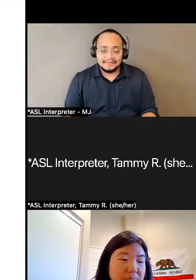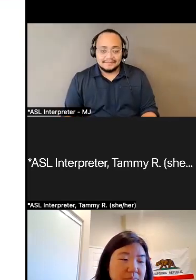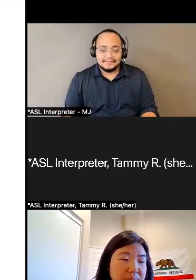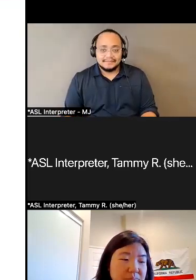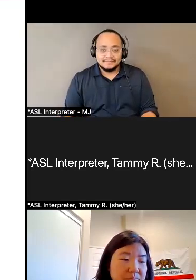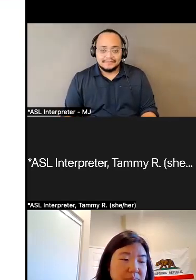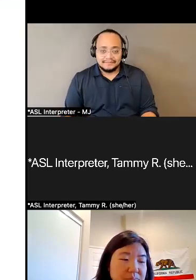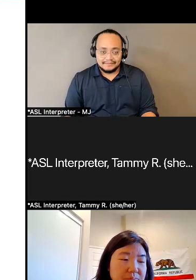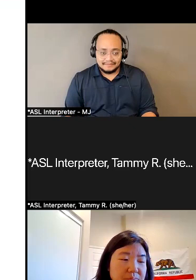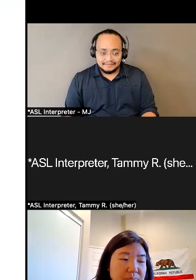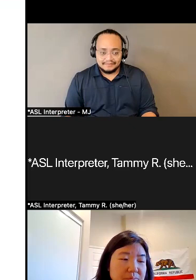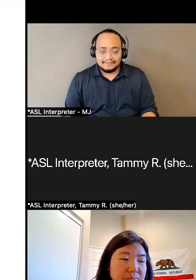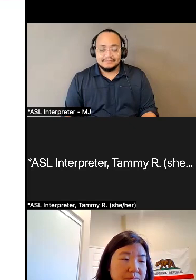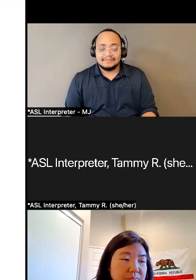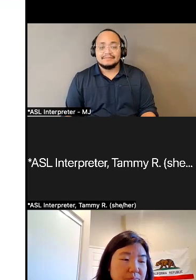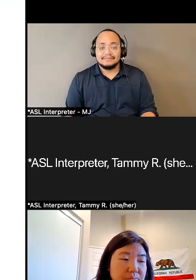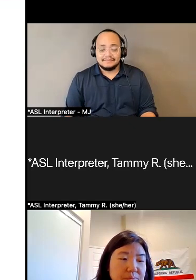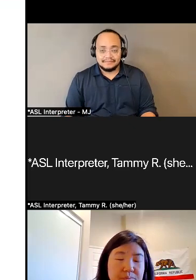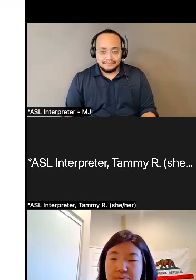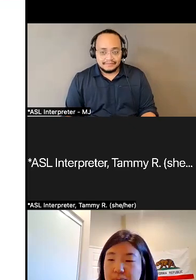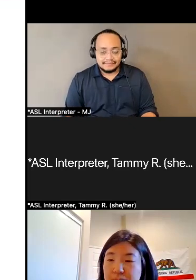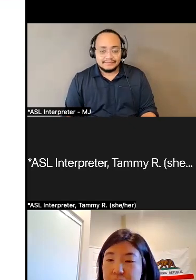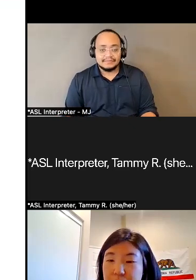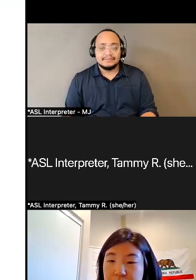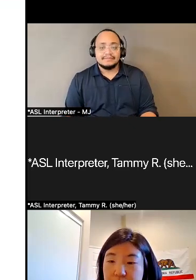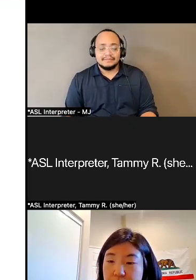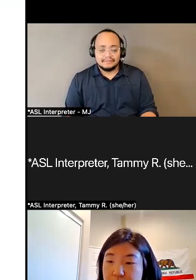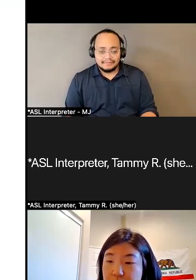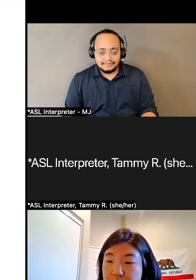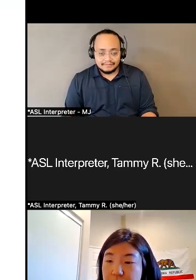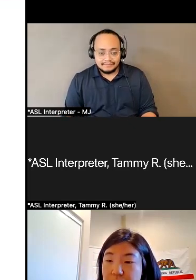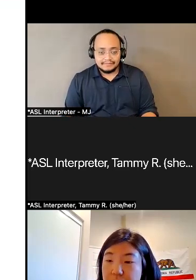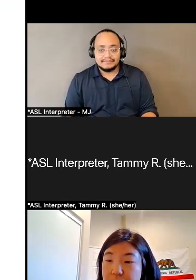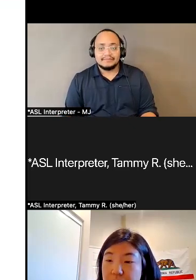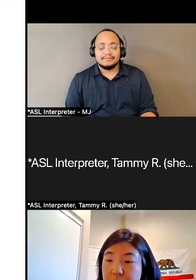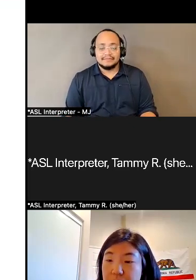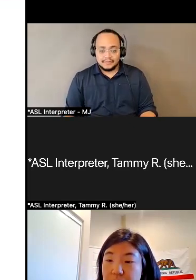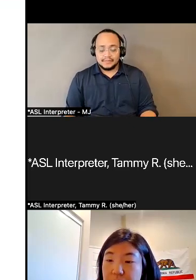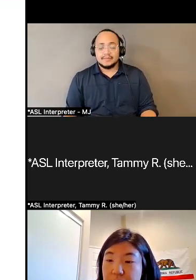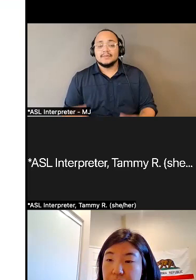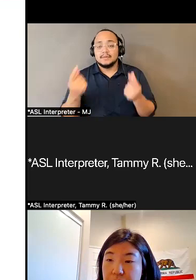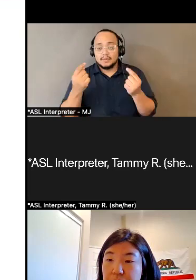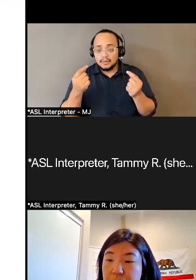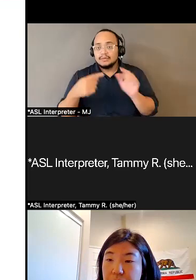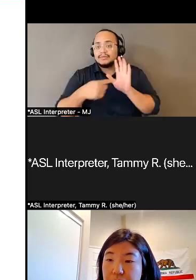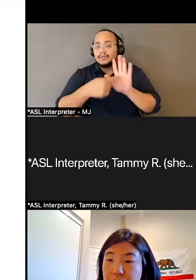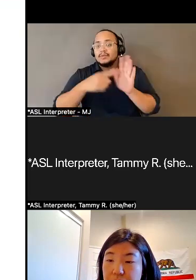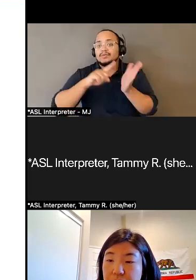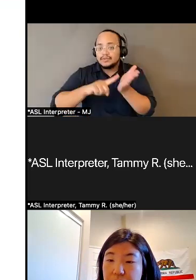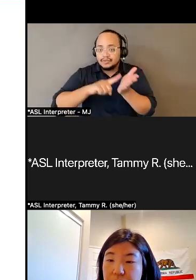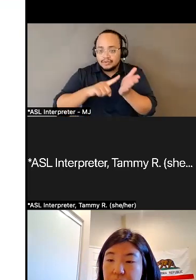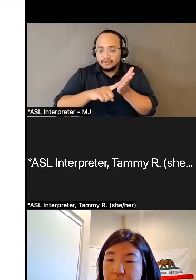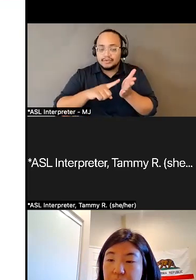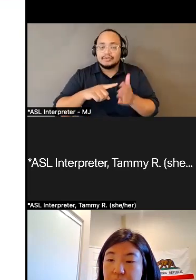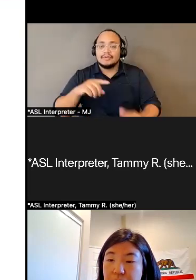quickly. To start off, we're going to begin talking about, we're going to look at some research on intimate partner violence, which